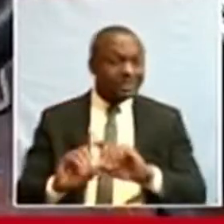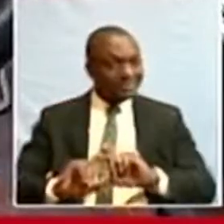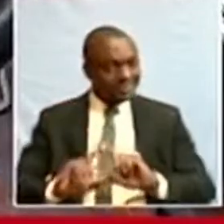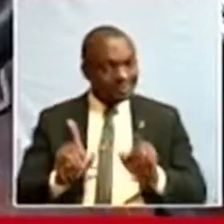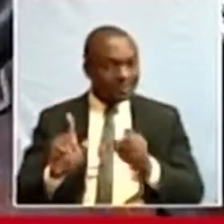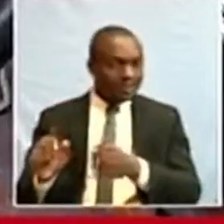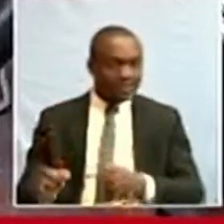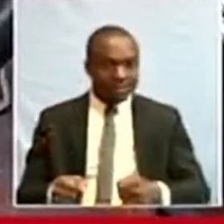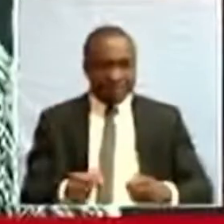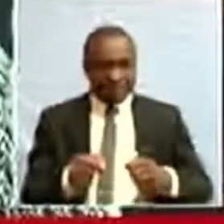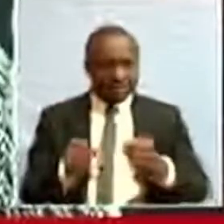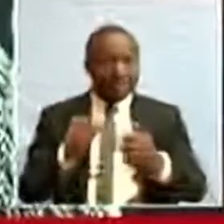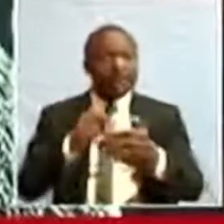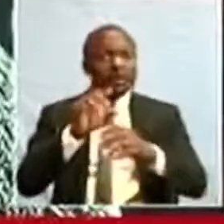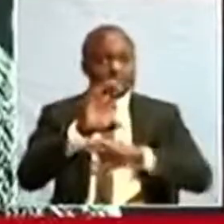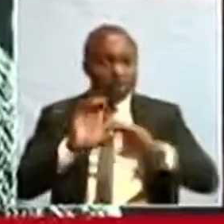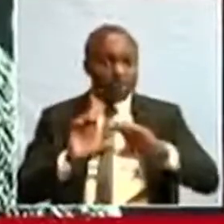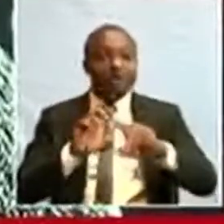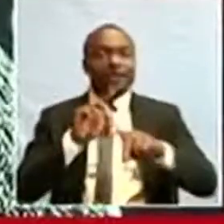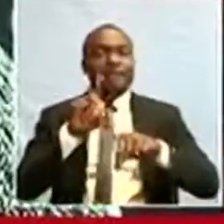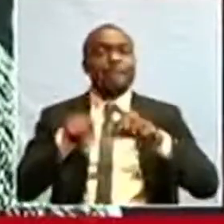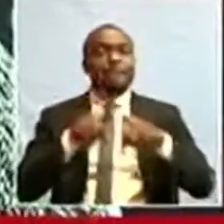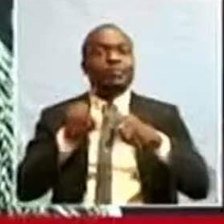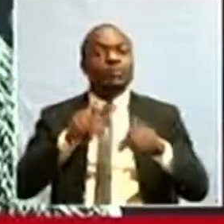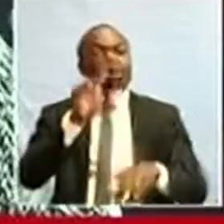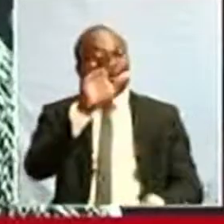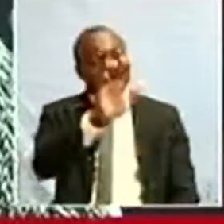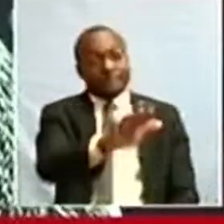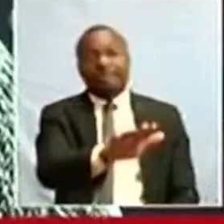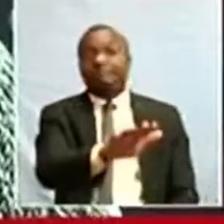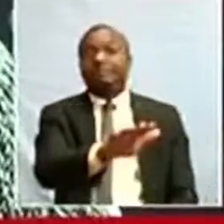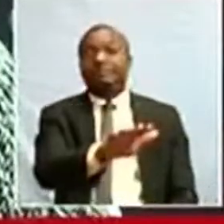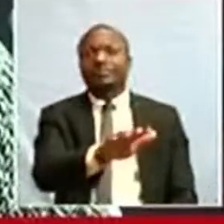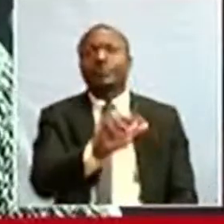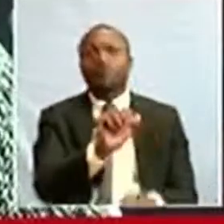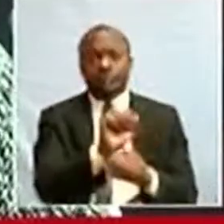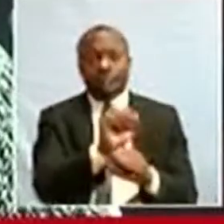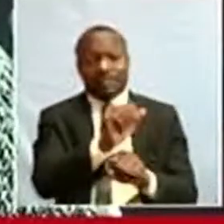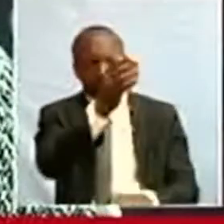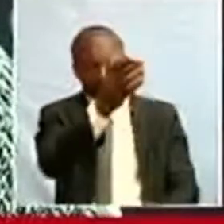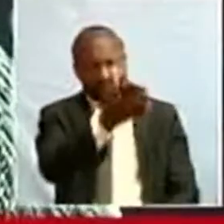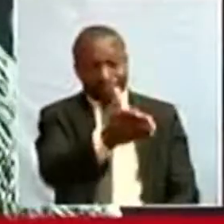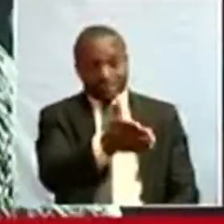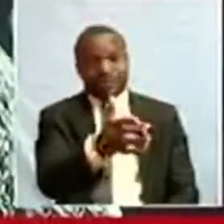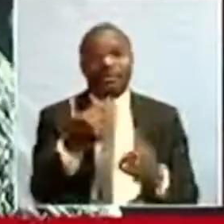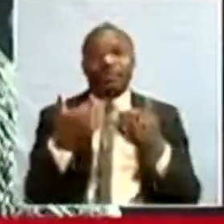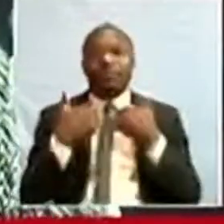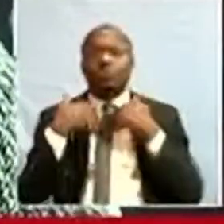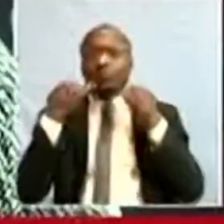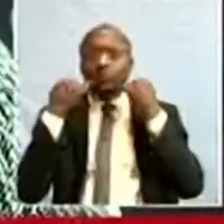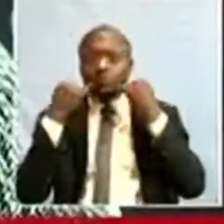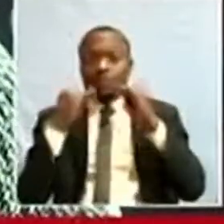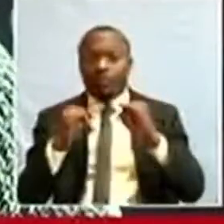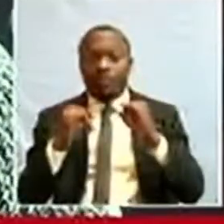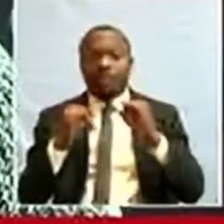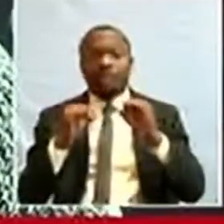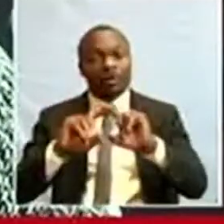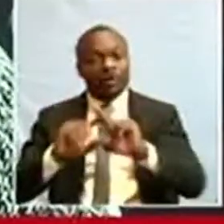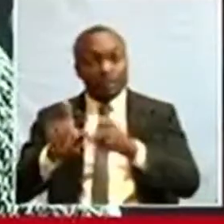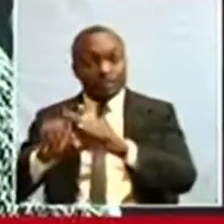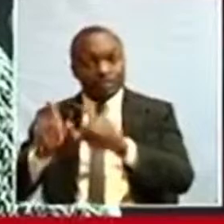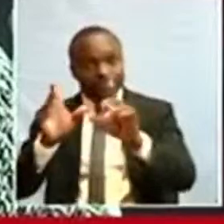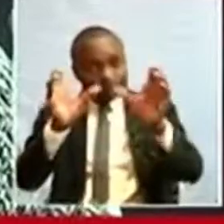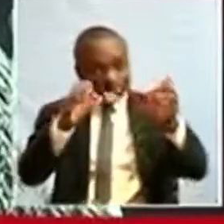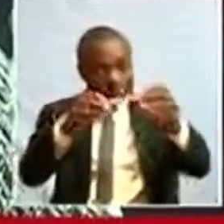also caused by people on the ground, because we have information from our communities where